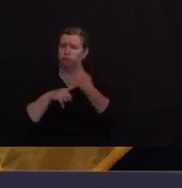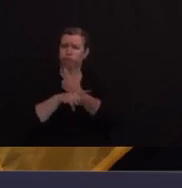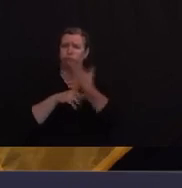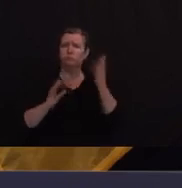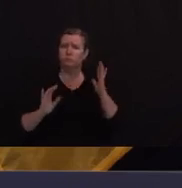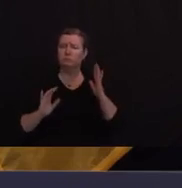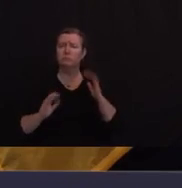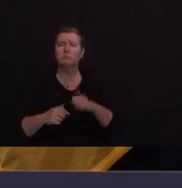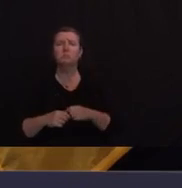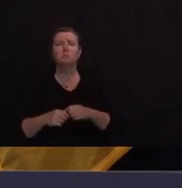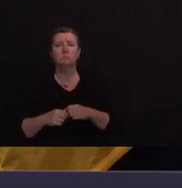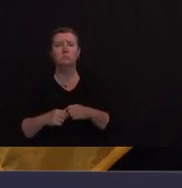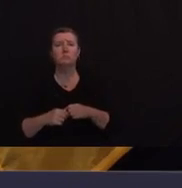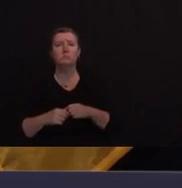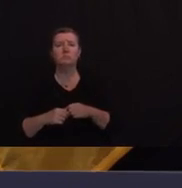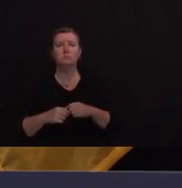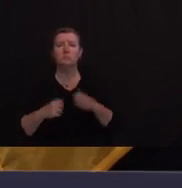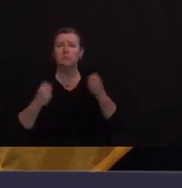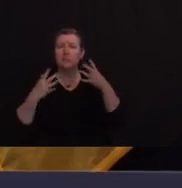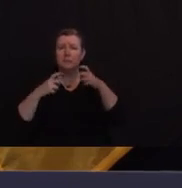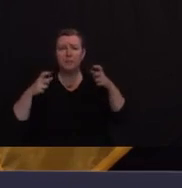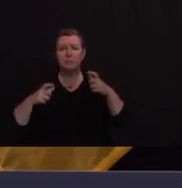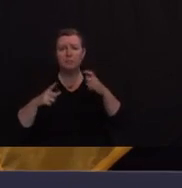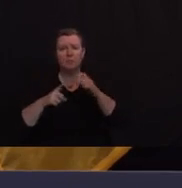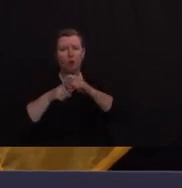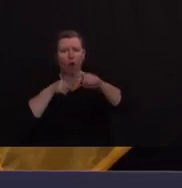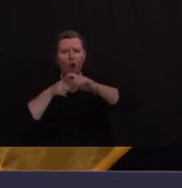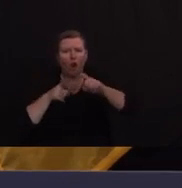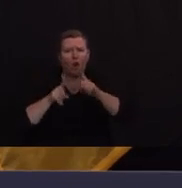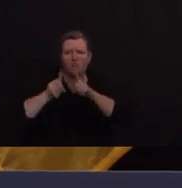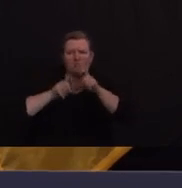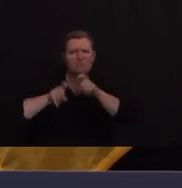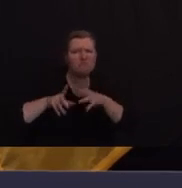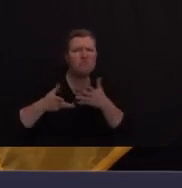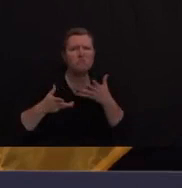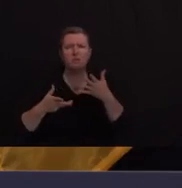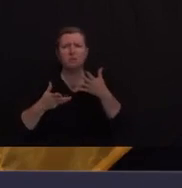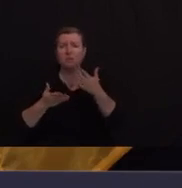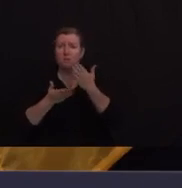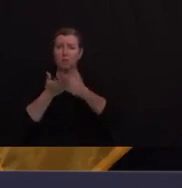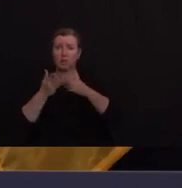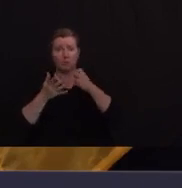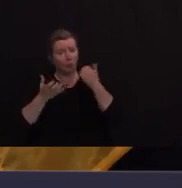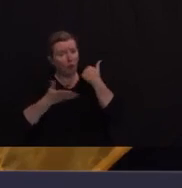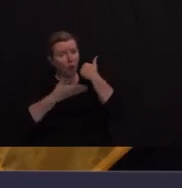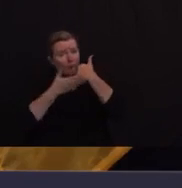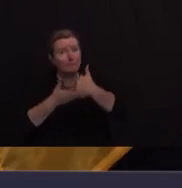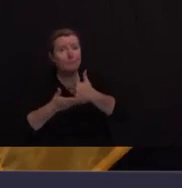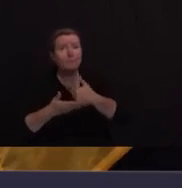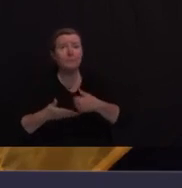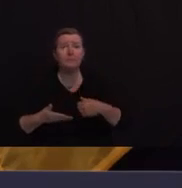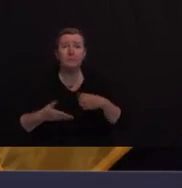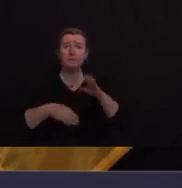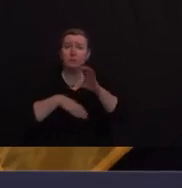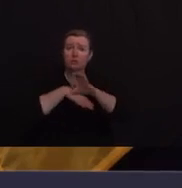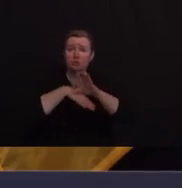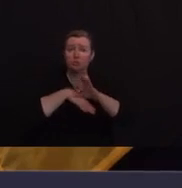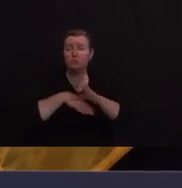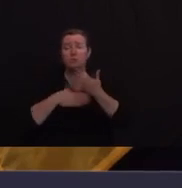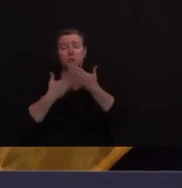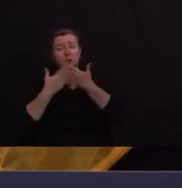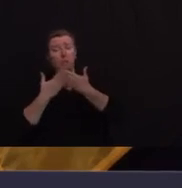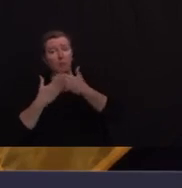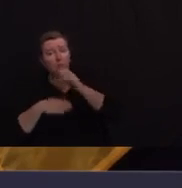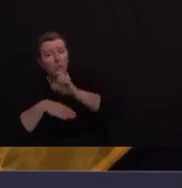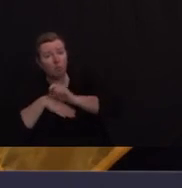up, fielding a lot of calls on folks who want to help out, whether it's faith institutions or nonprofits or communities